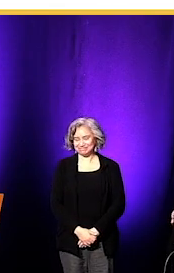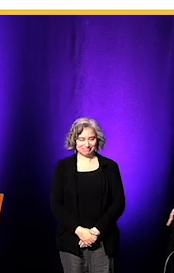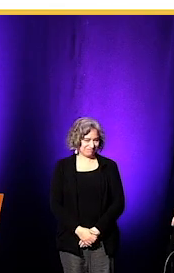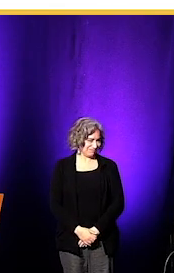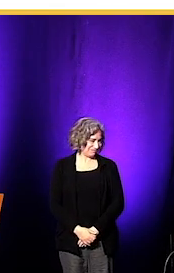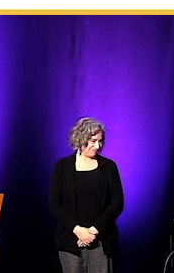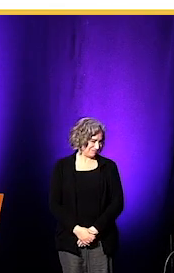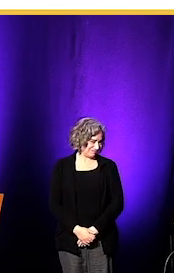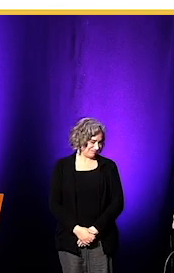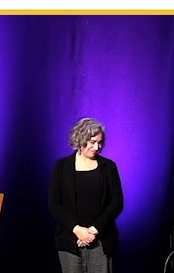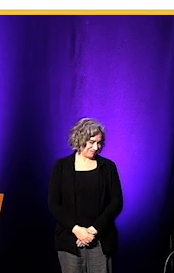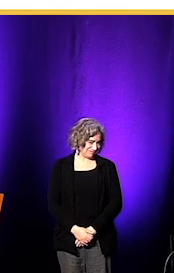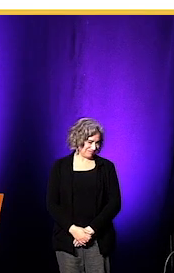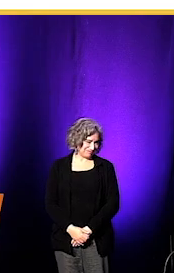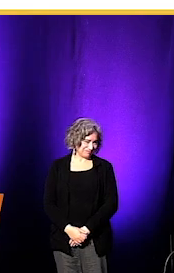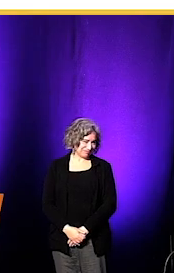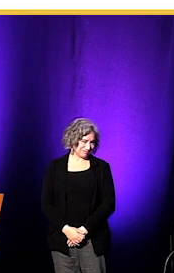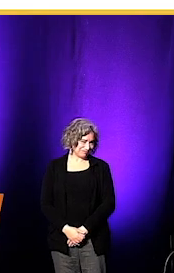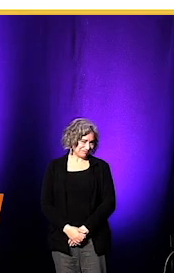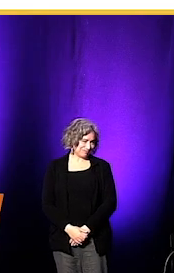Oh, that's great. Thank you, Jim.